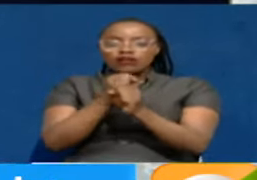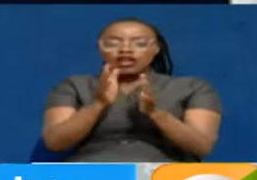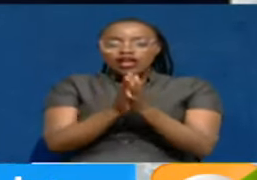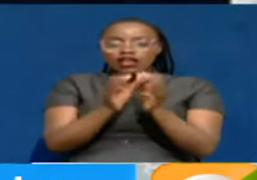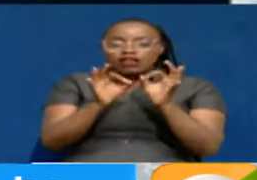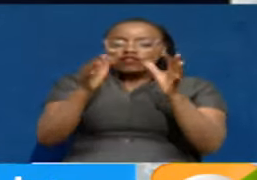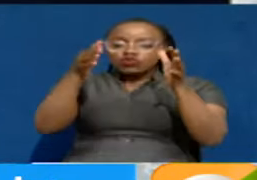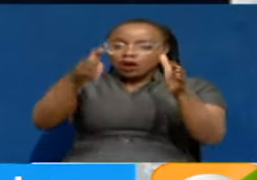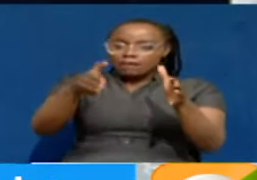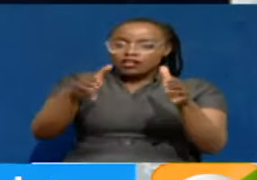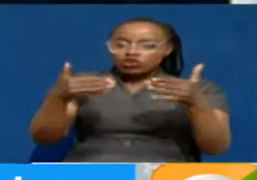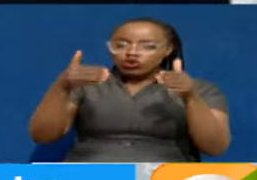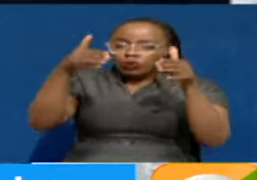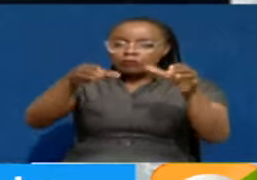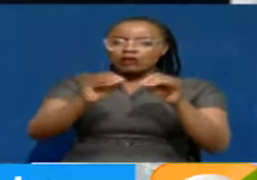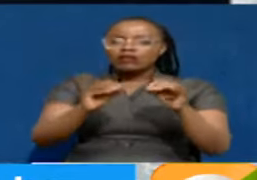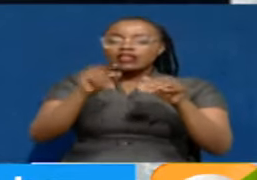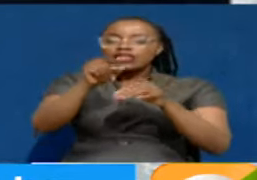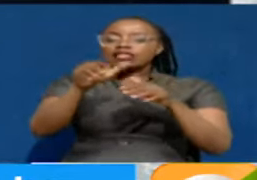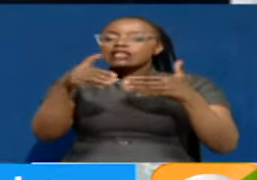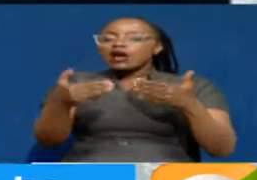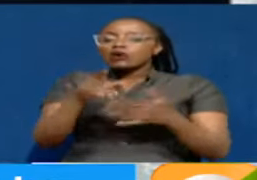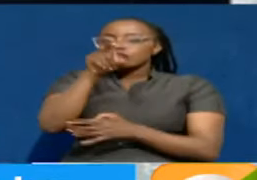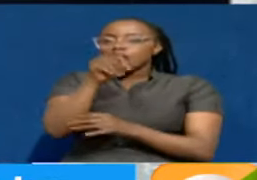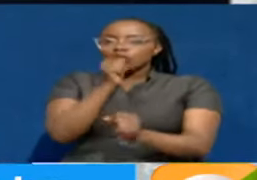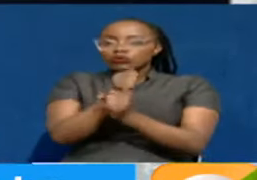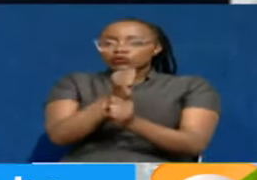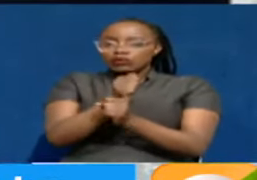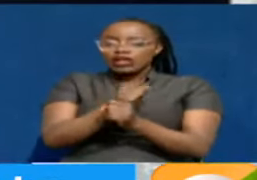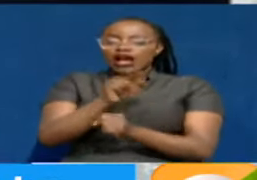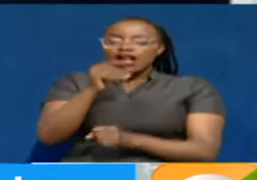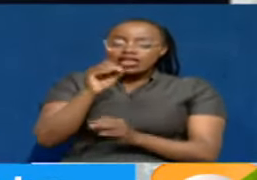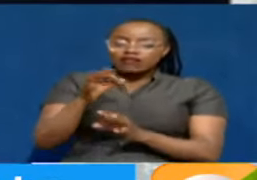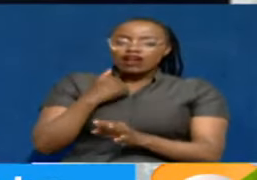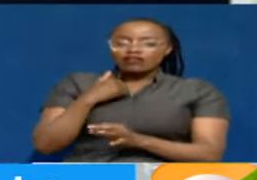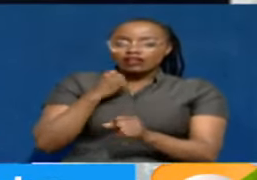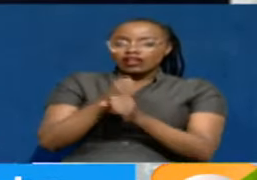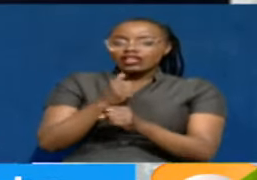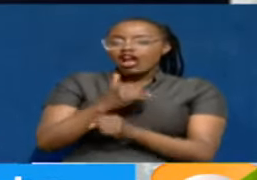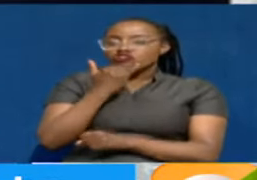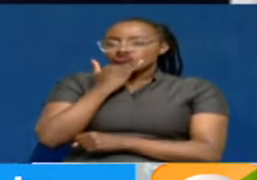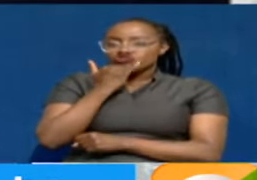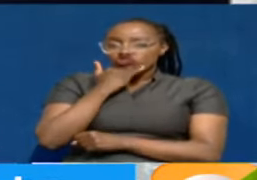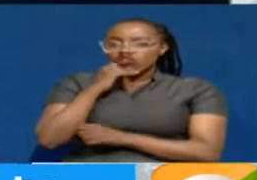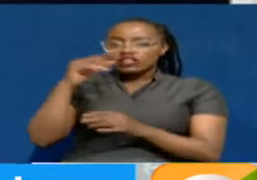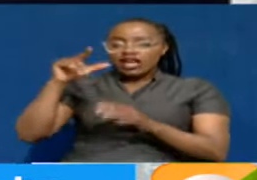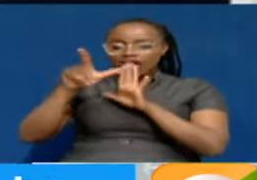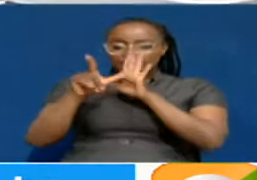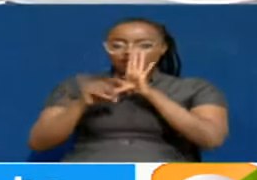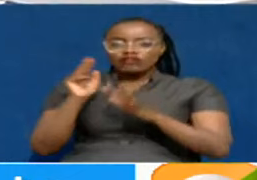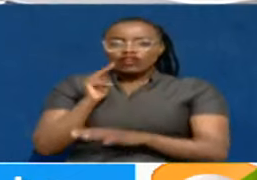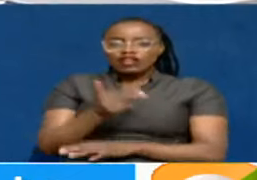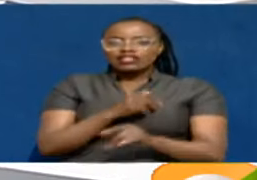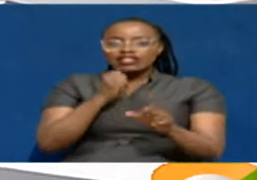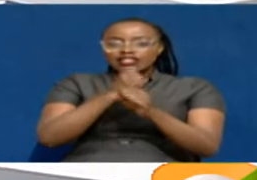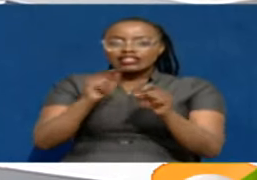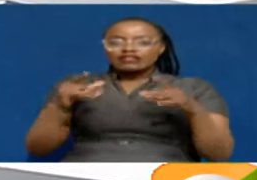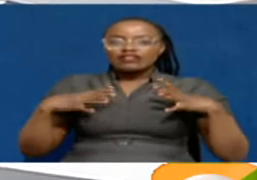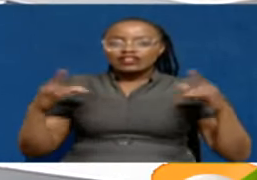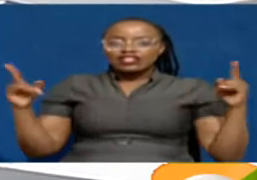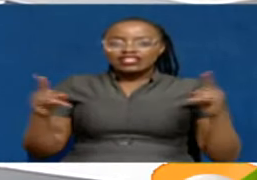if you're president or not, this is how it should be. Kama umefanya makosa. And I think it's a lesson for all of us. And as we do that,